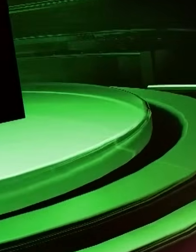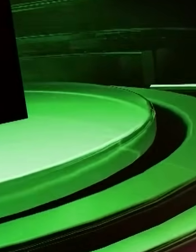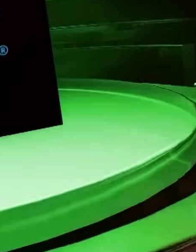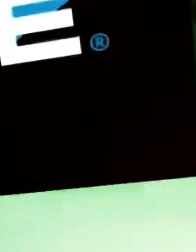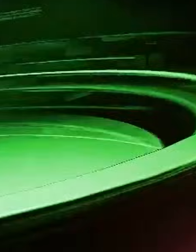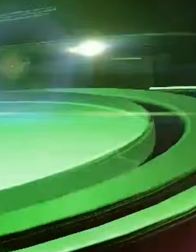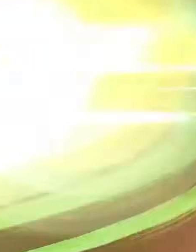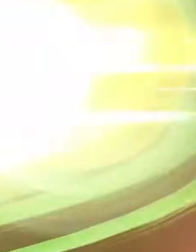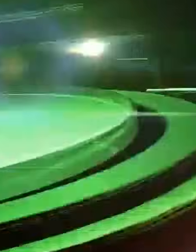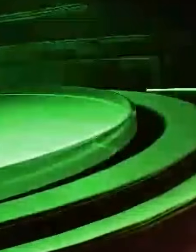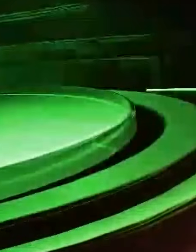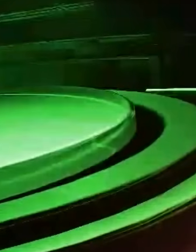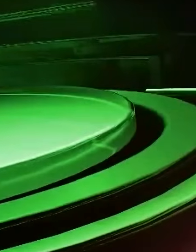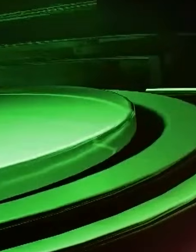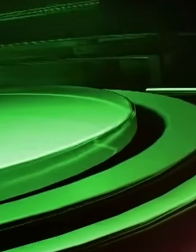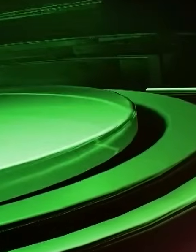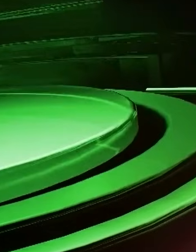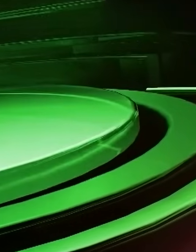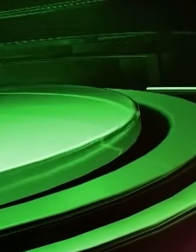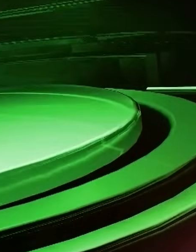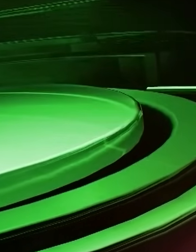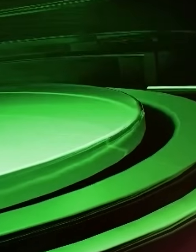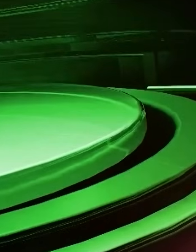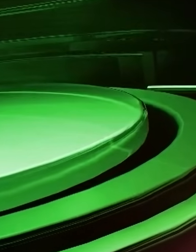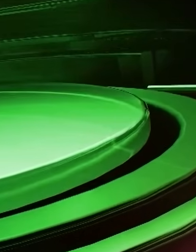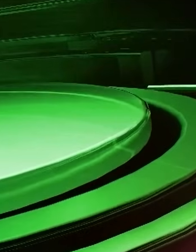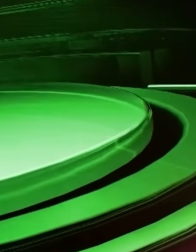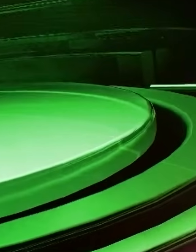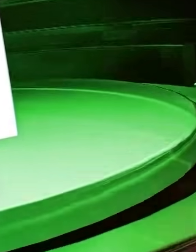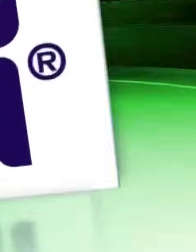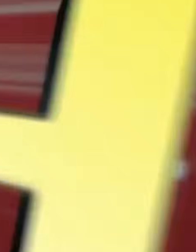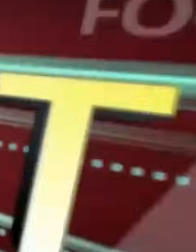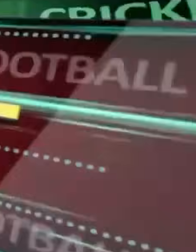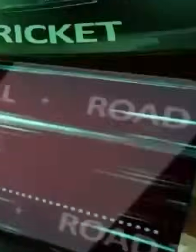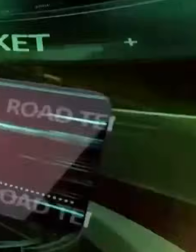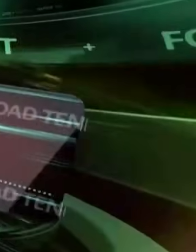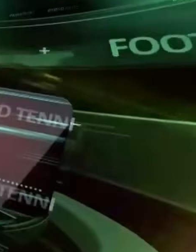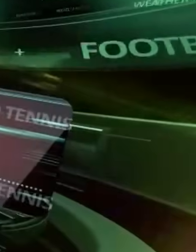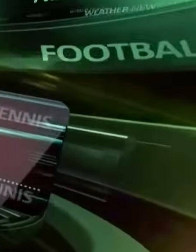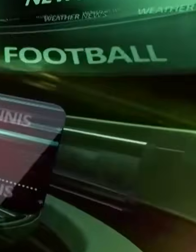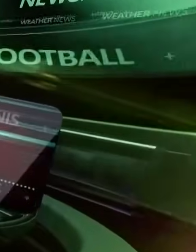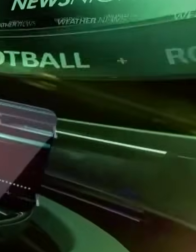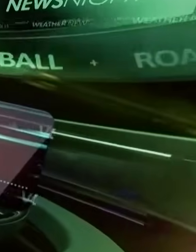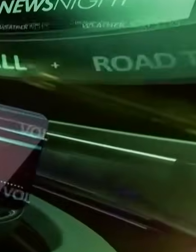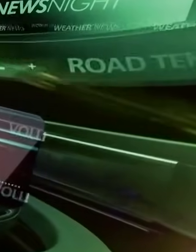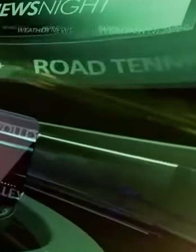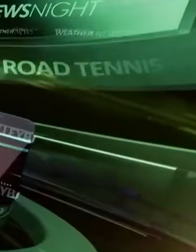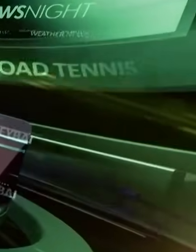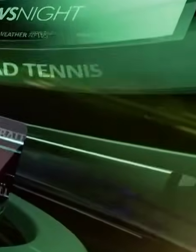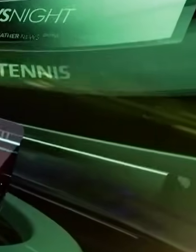power. And by Dasani. Live first, Dasani after.